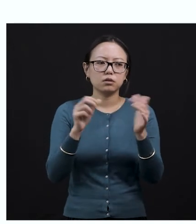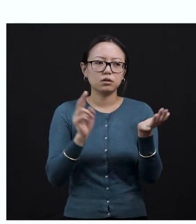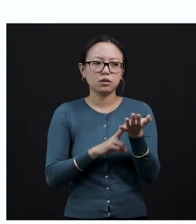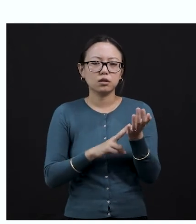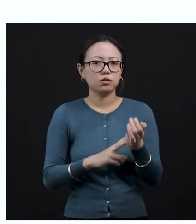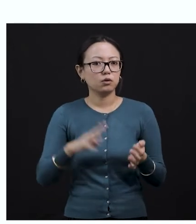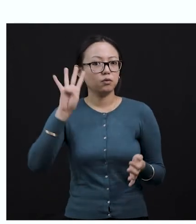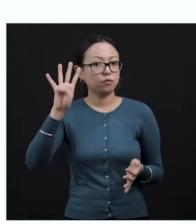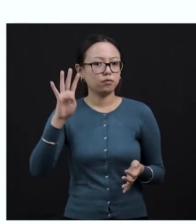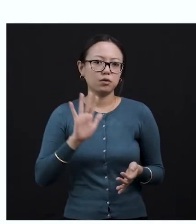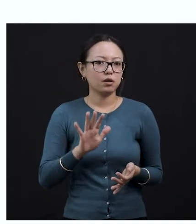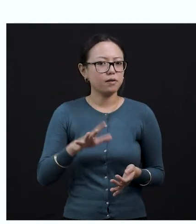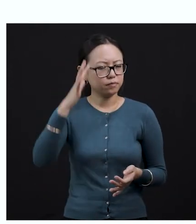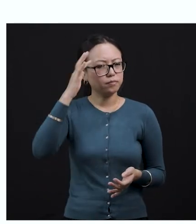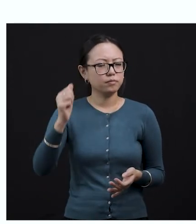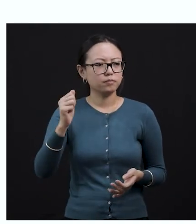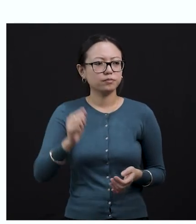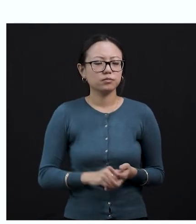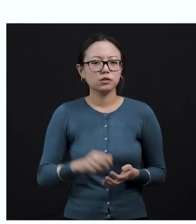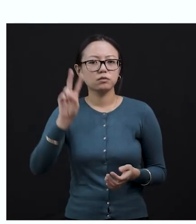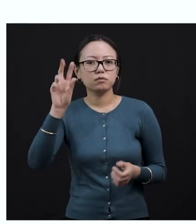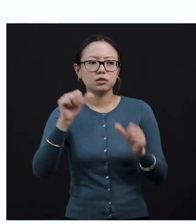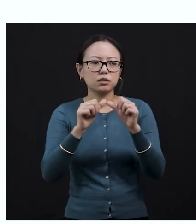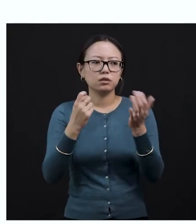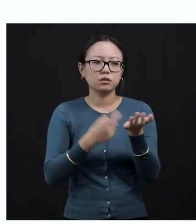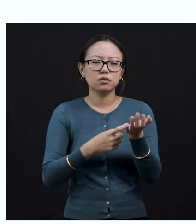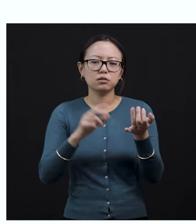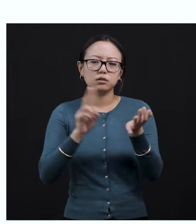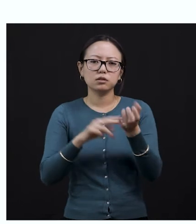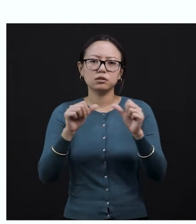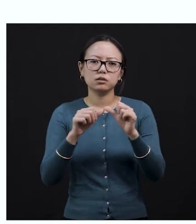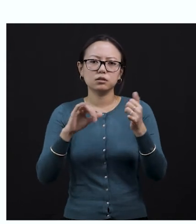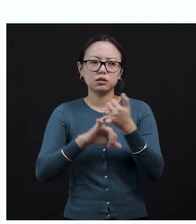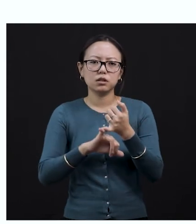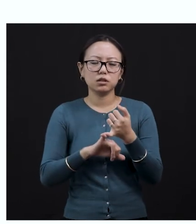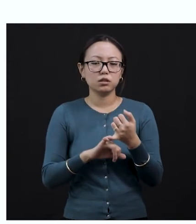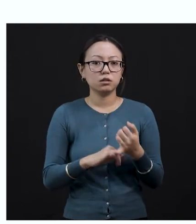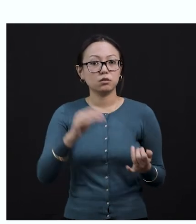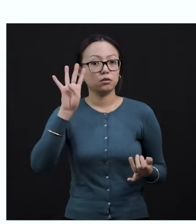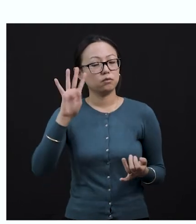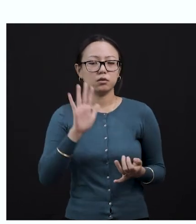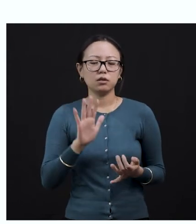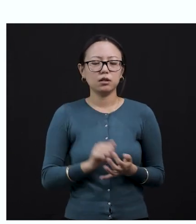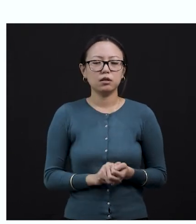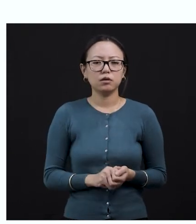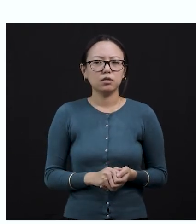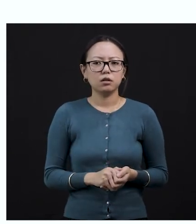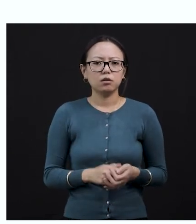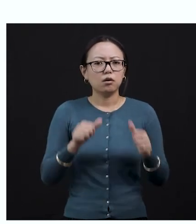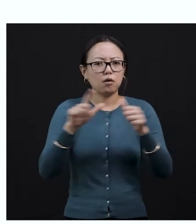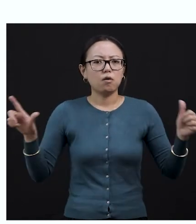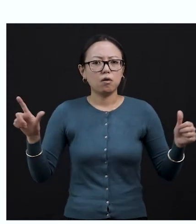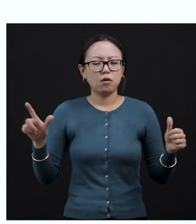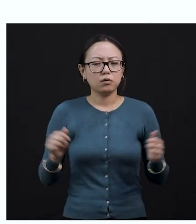their divisions, their work was also distributed. Like for the Brahmanas, they had to